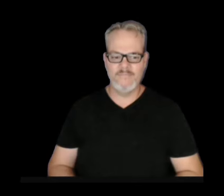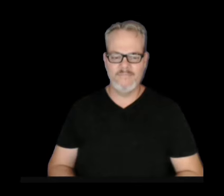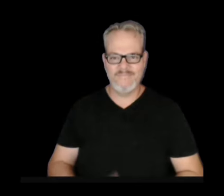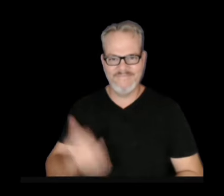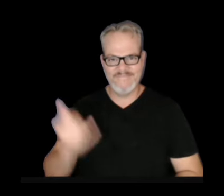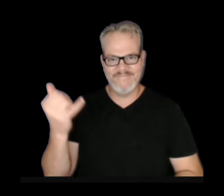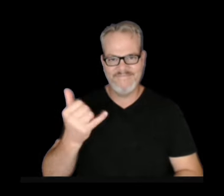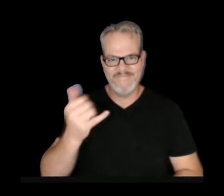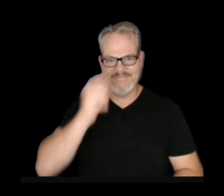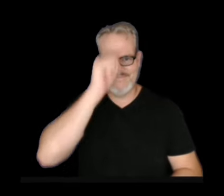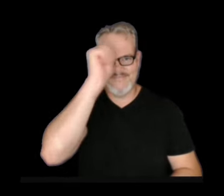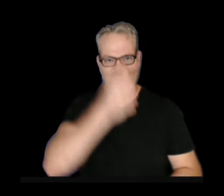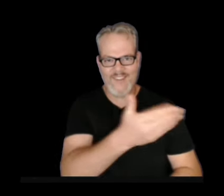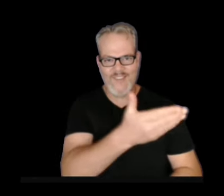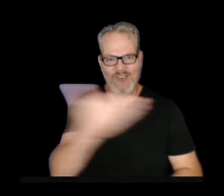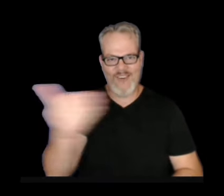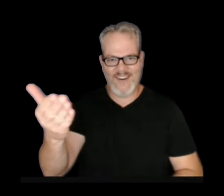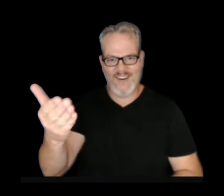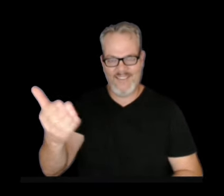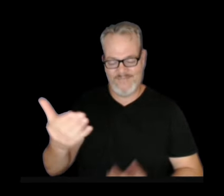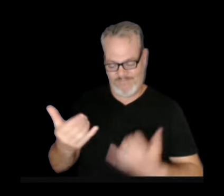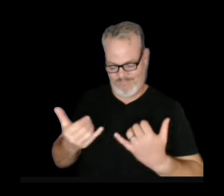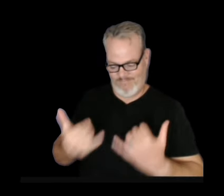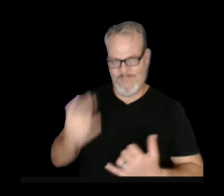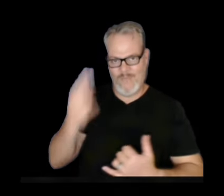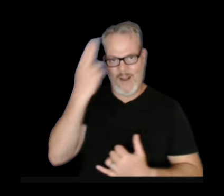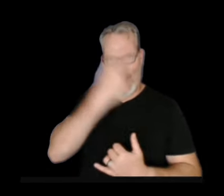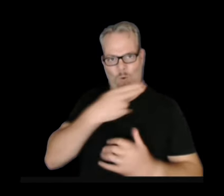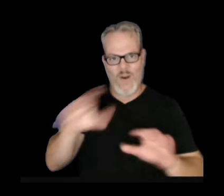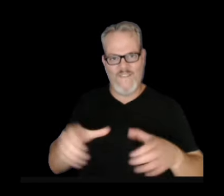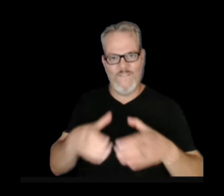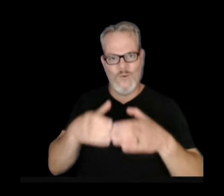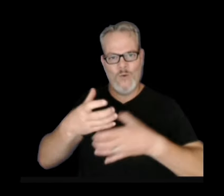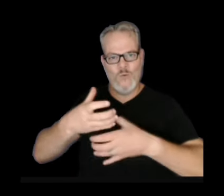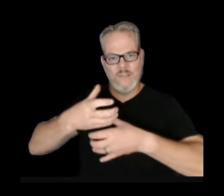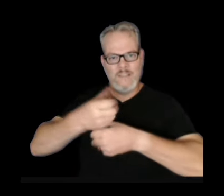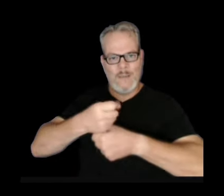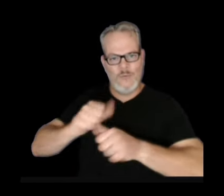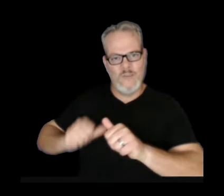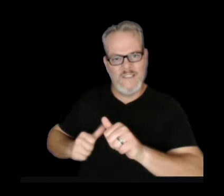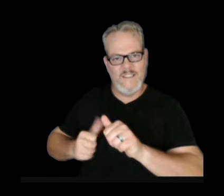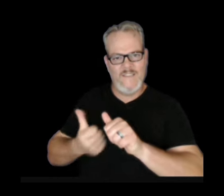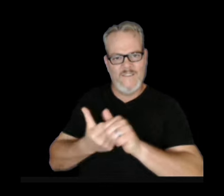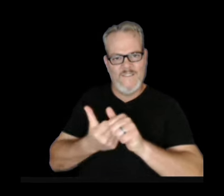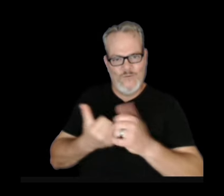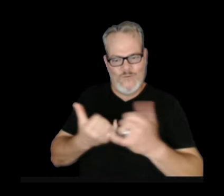Aloha everyone. This is our Hawaiian Volcanoes summary for December 12th, 2024.